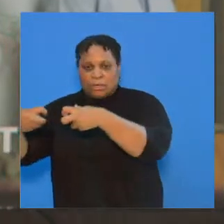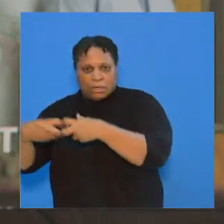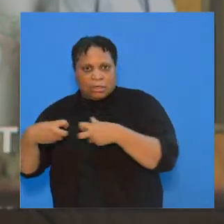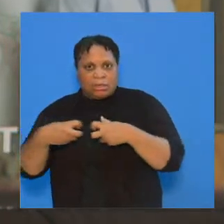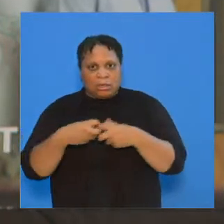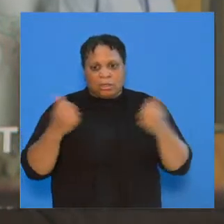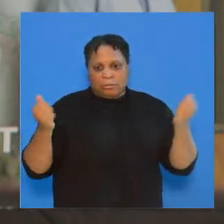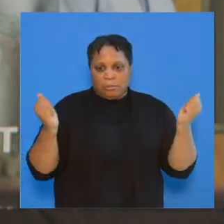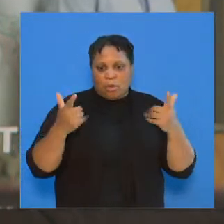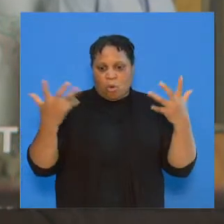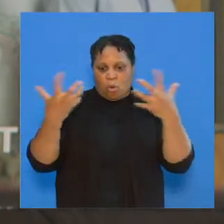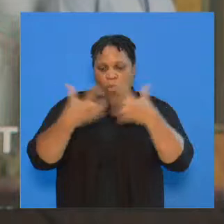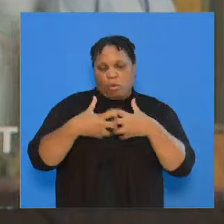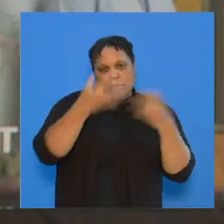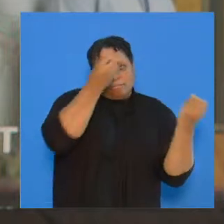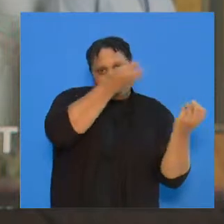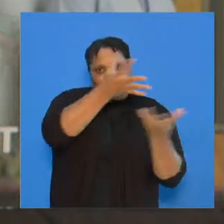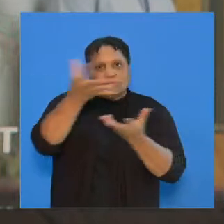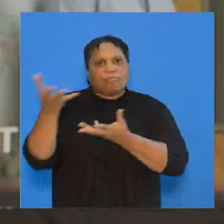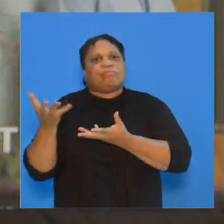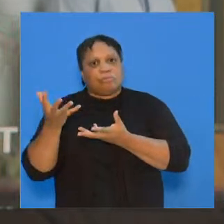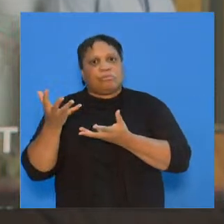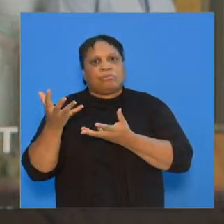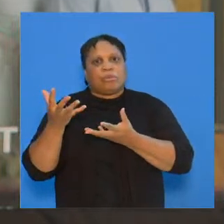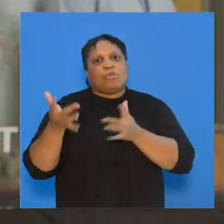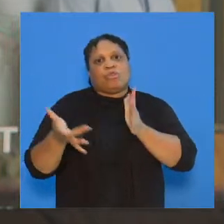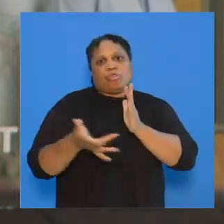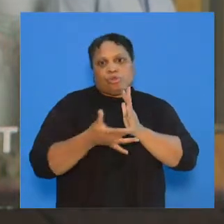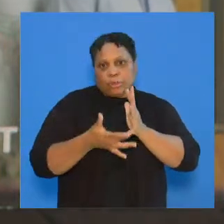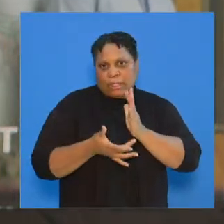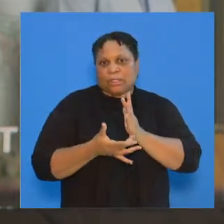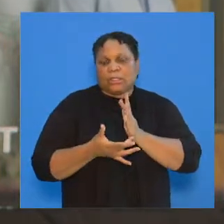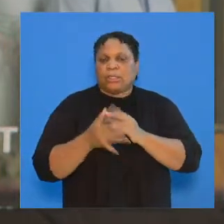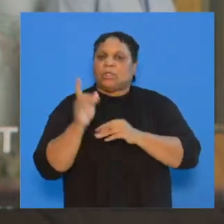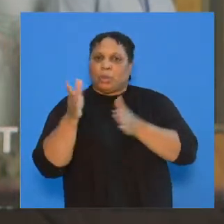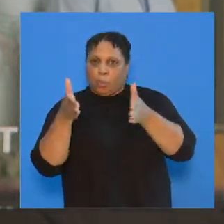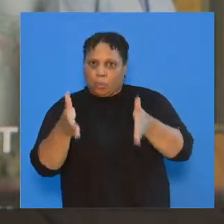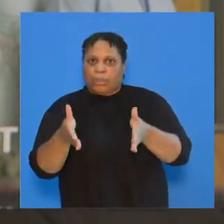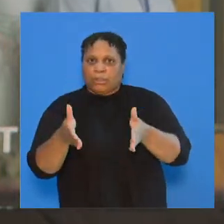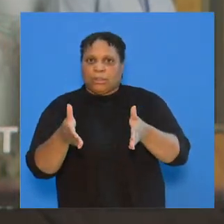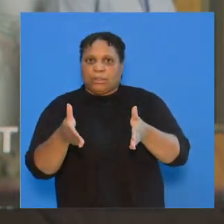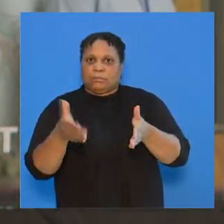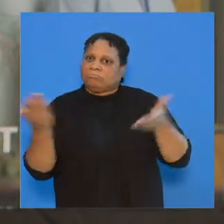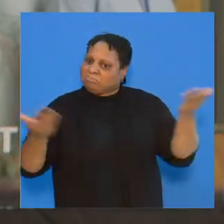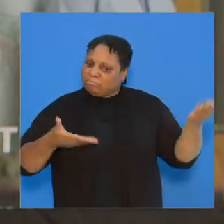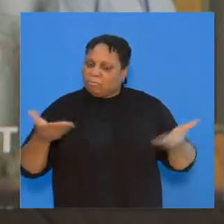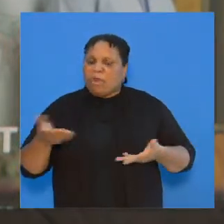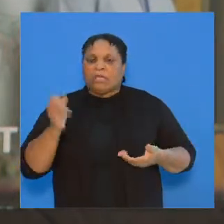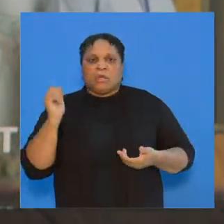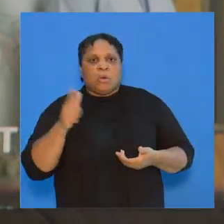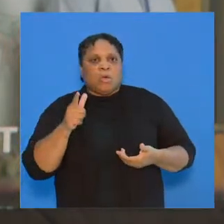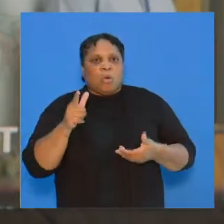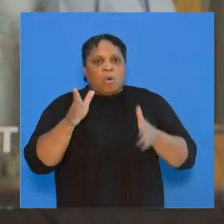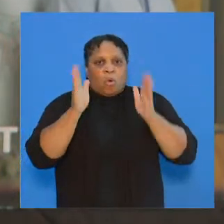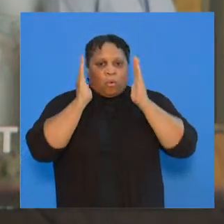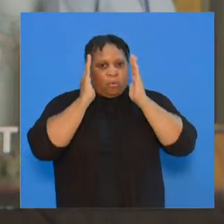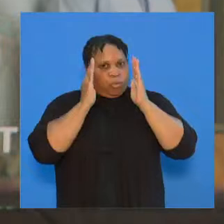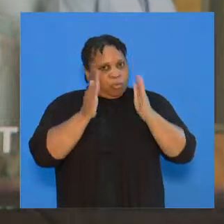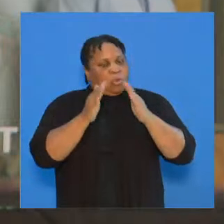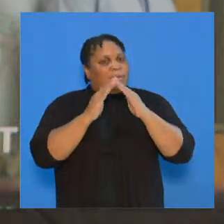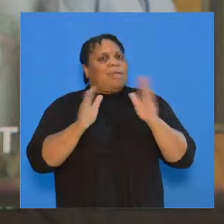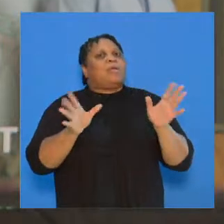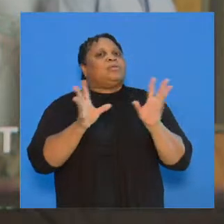can be compiled and shared through technological means. I invite all persons to tune in to the House of